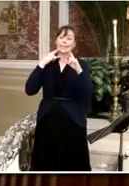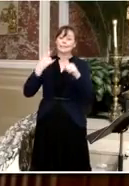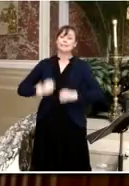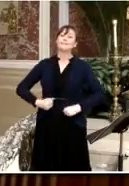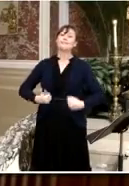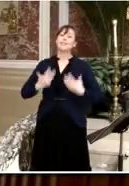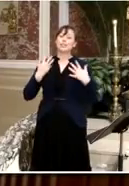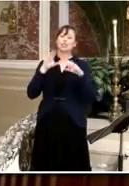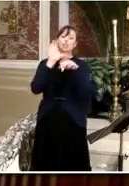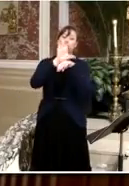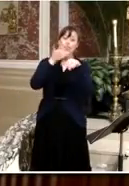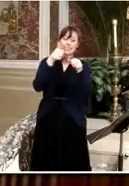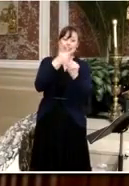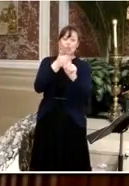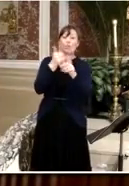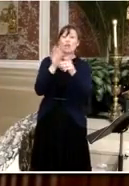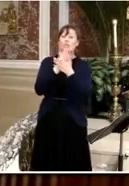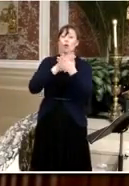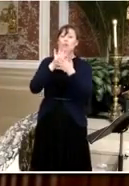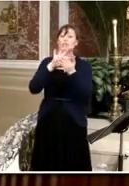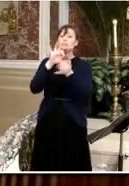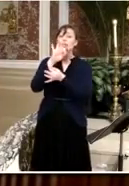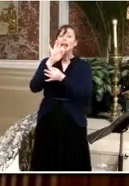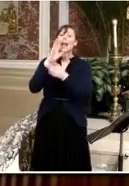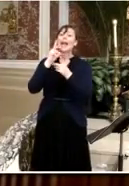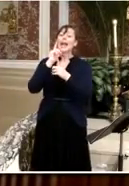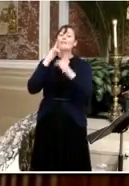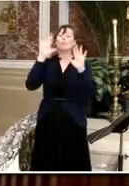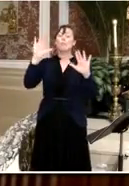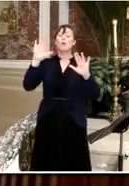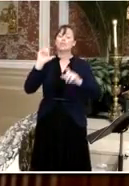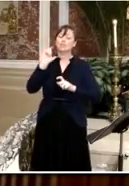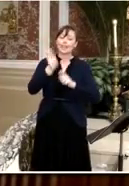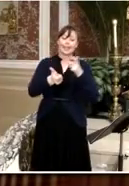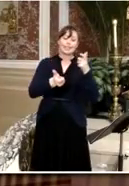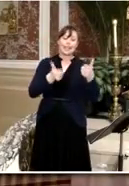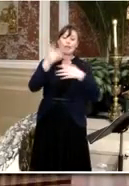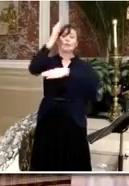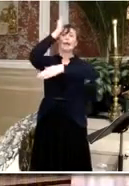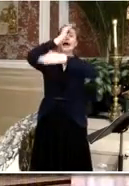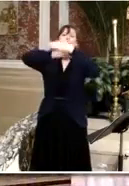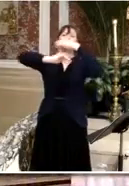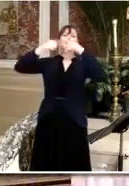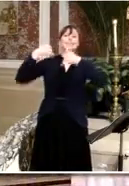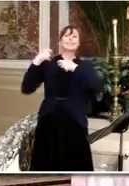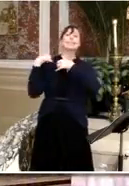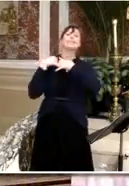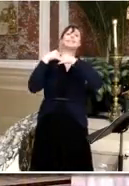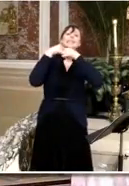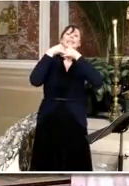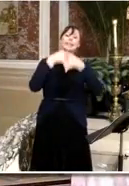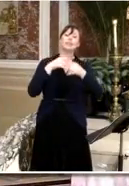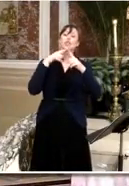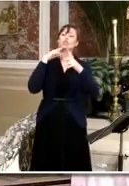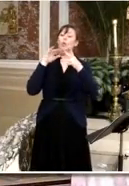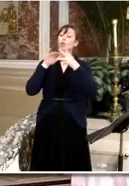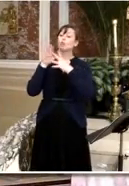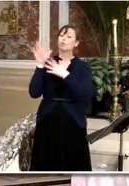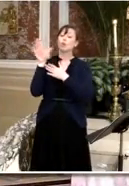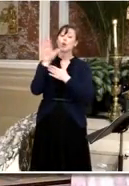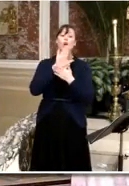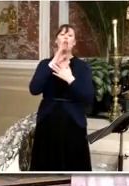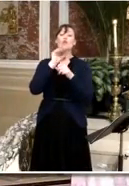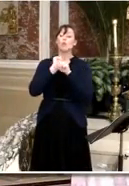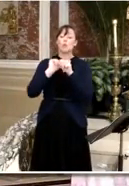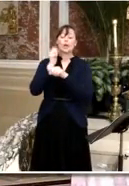Holy Spirit and wonderfully endowed her with heavenly gifts, so that through her the work of